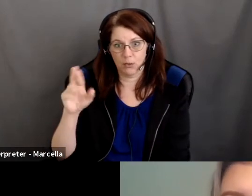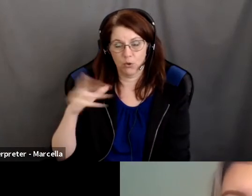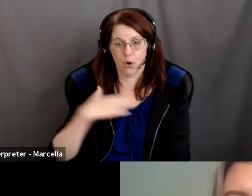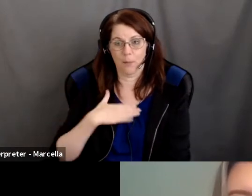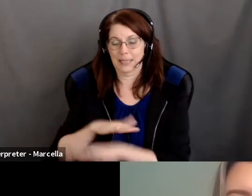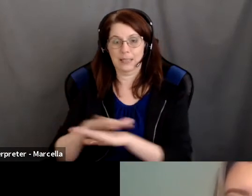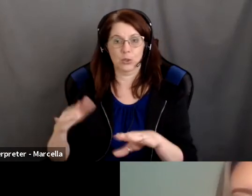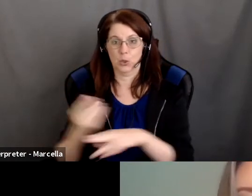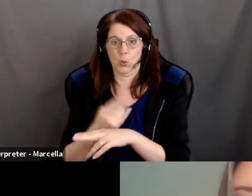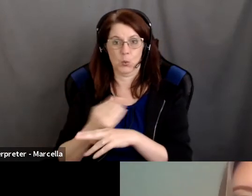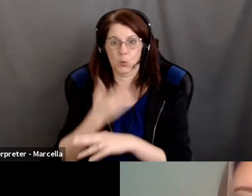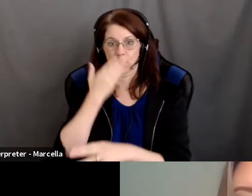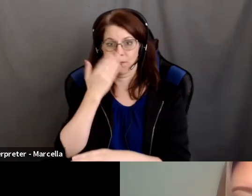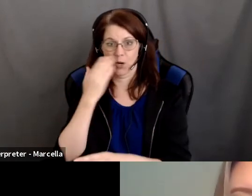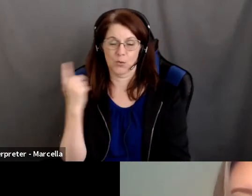use fragrances?